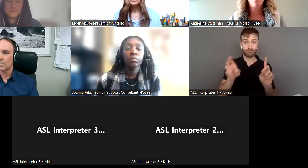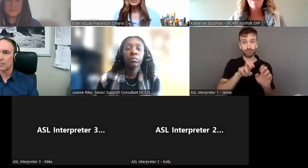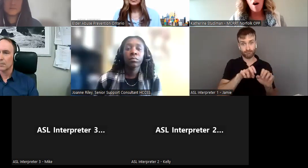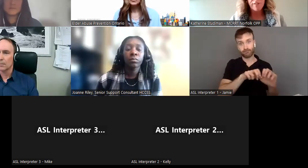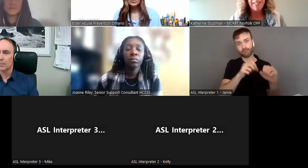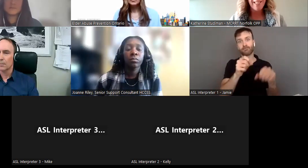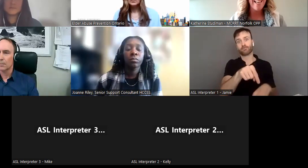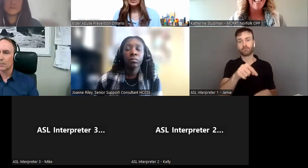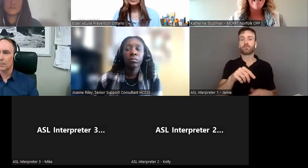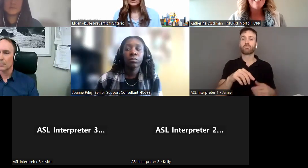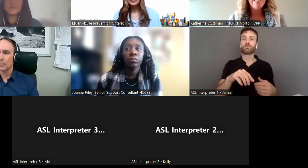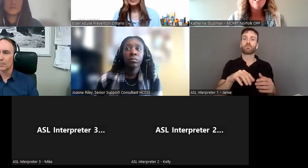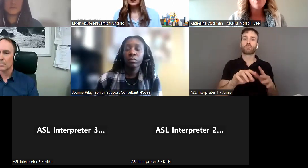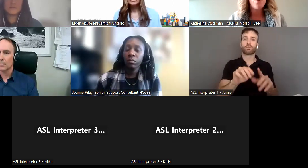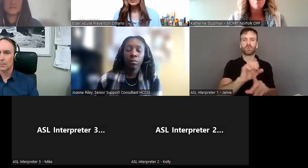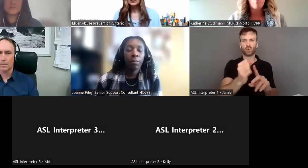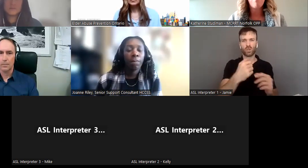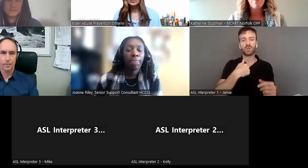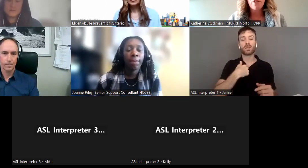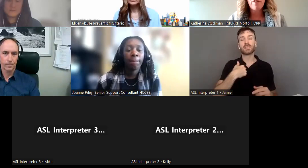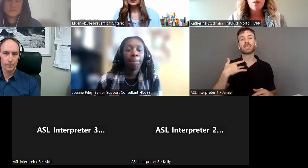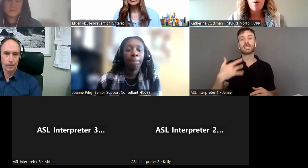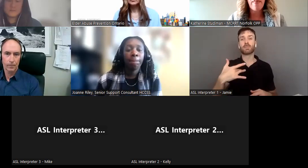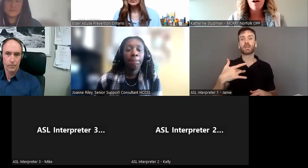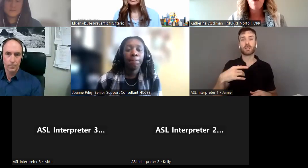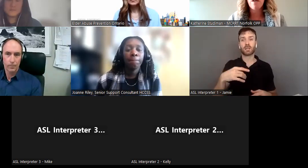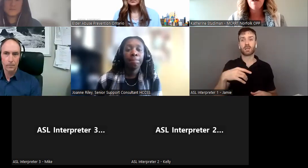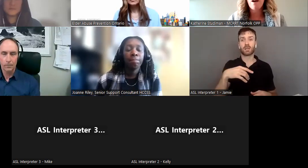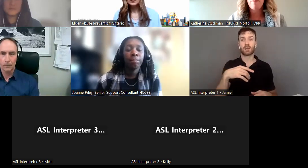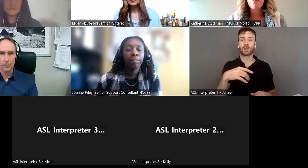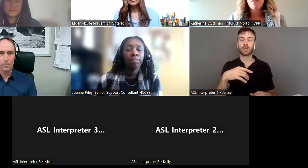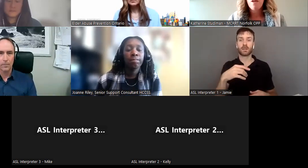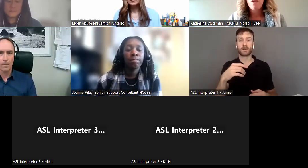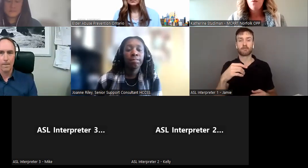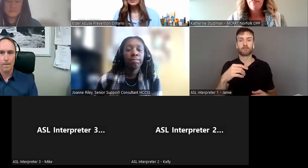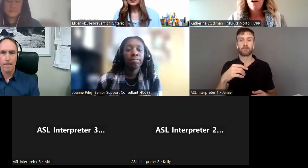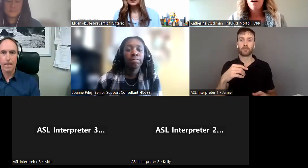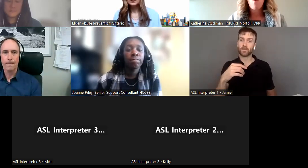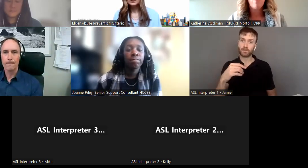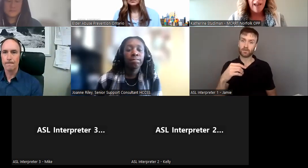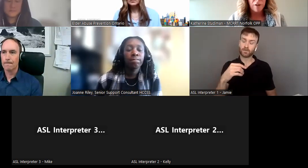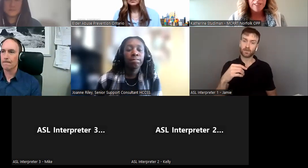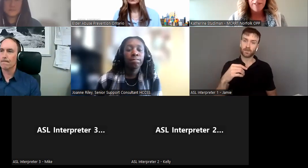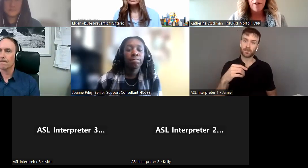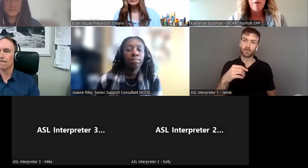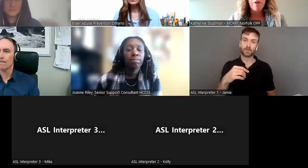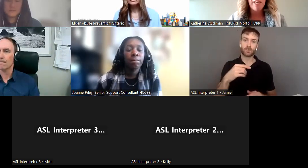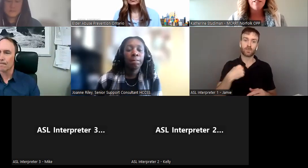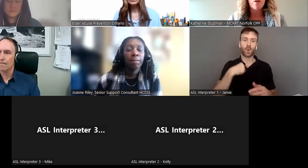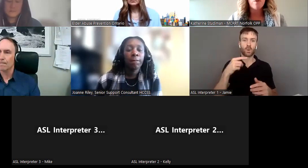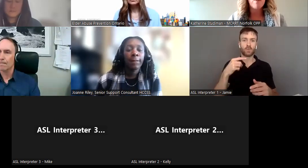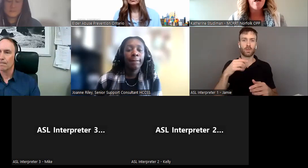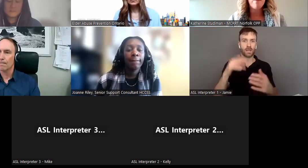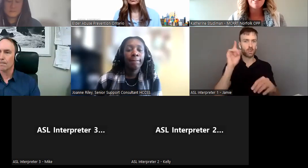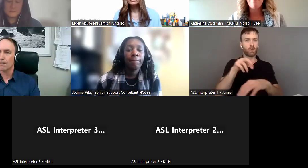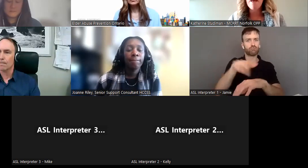that's where we often get connected to a call for service with our older adults in our community.